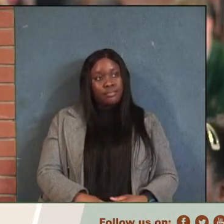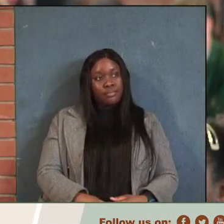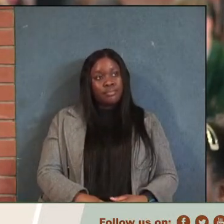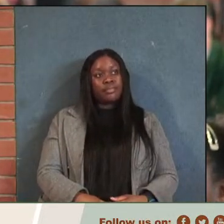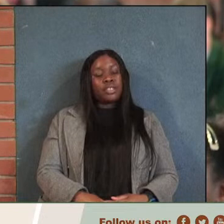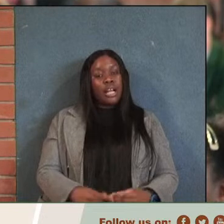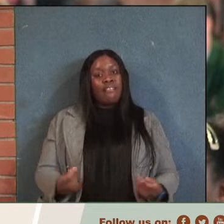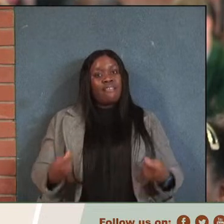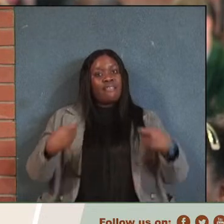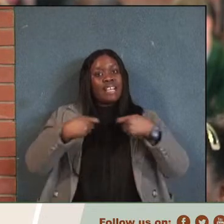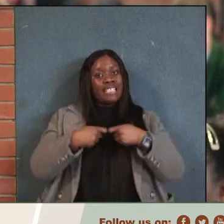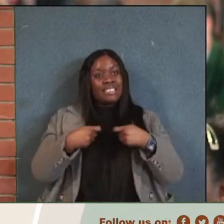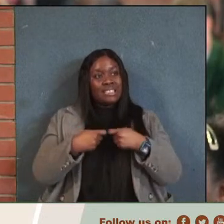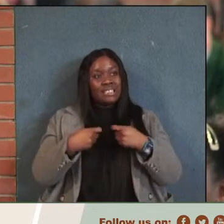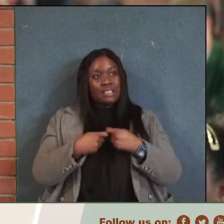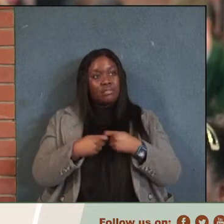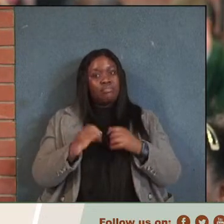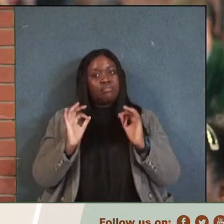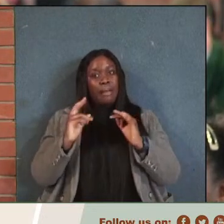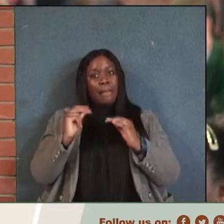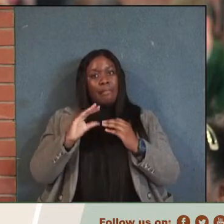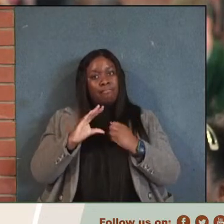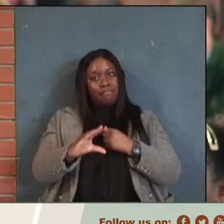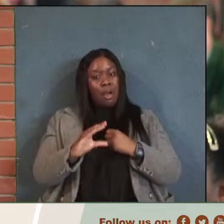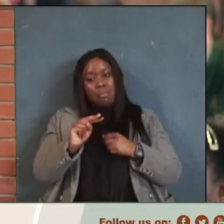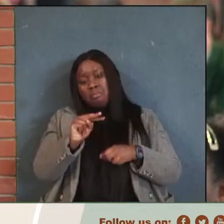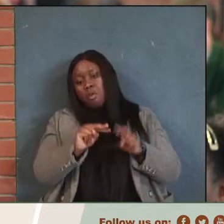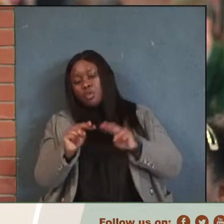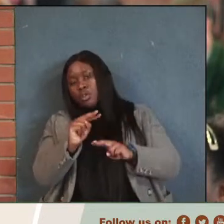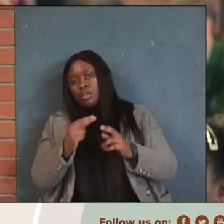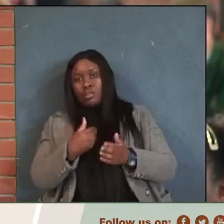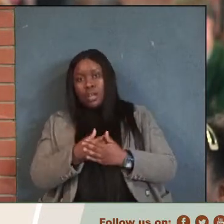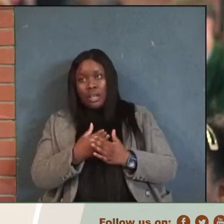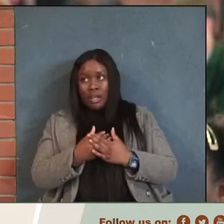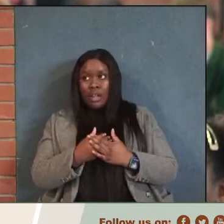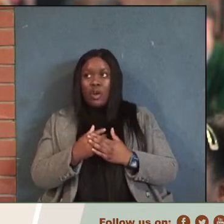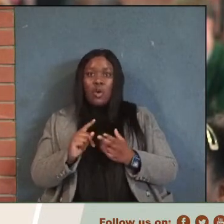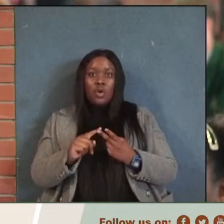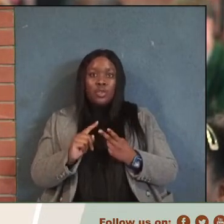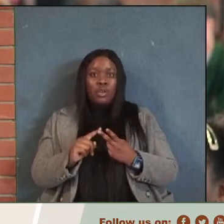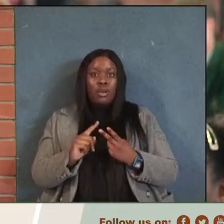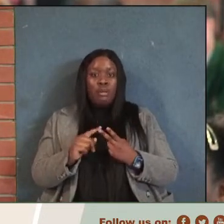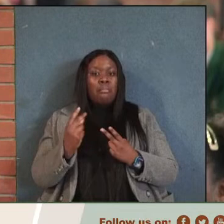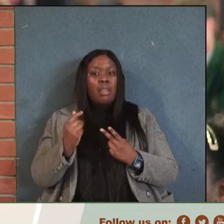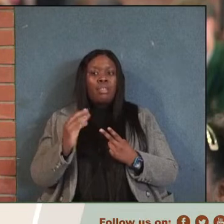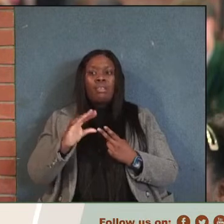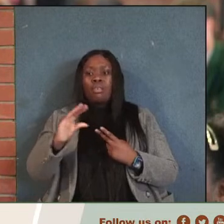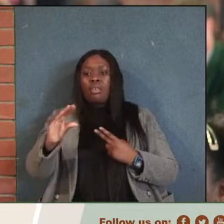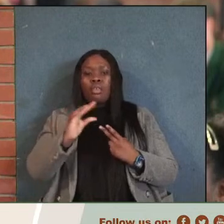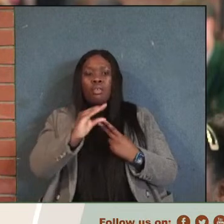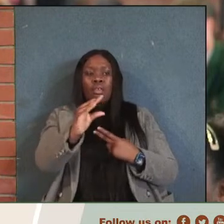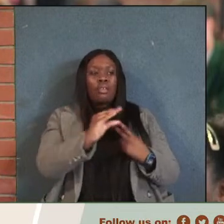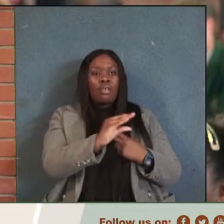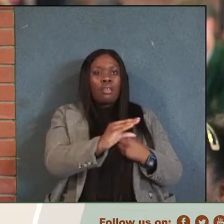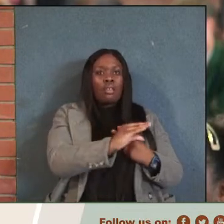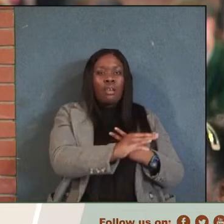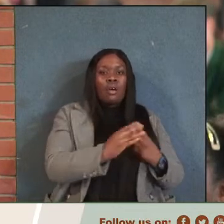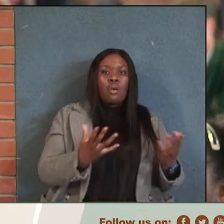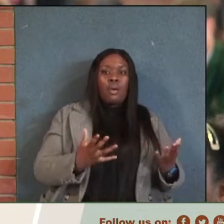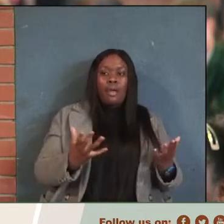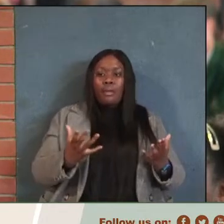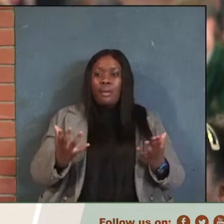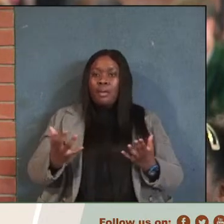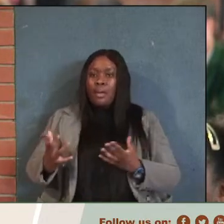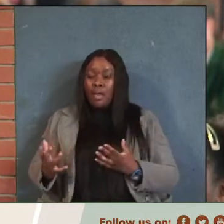fund for maintenance that should be monitored. Records of where the money is going should be kept and communicated with the parents of the